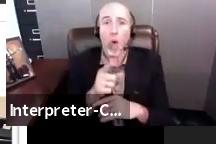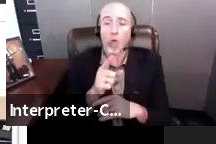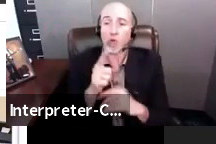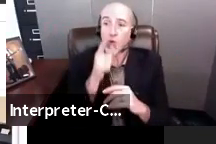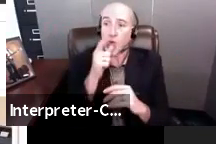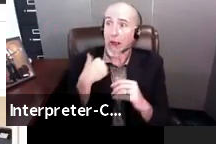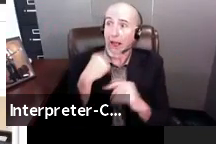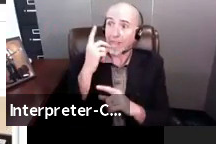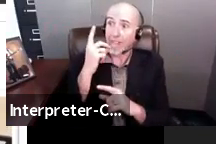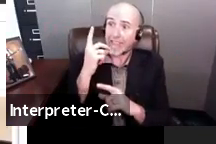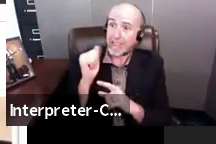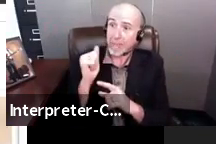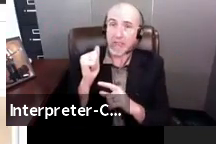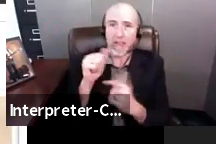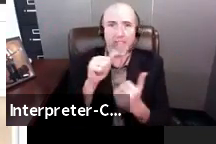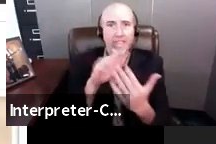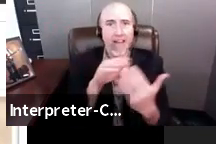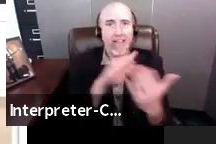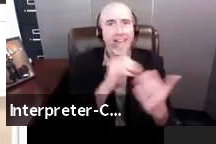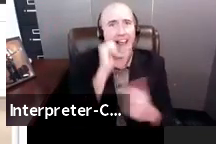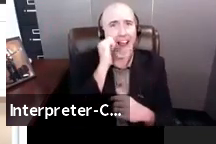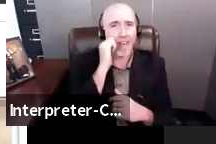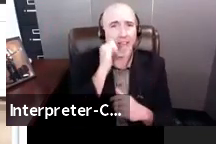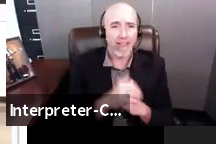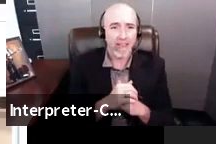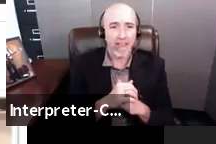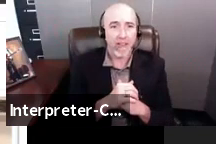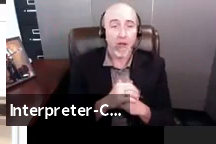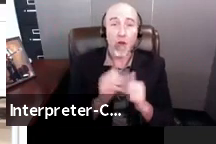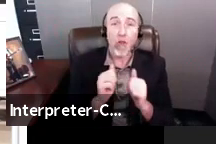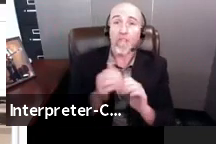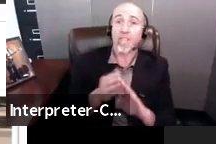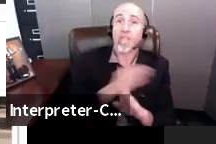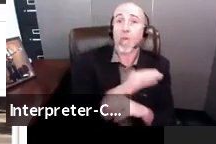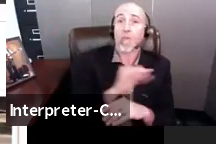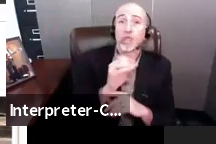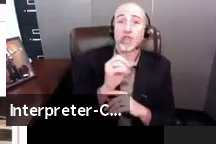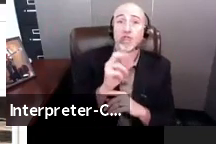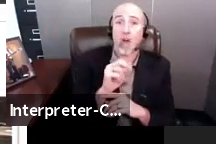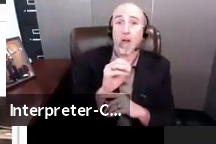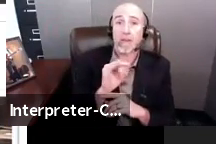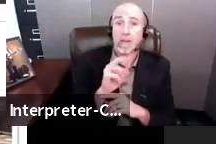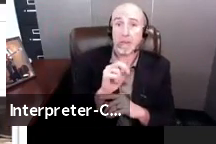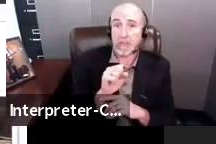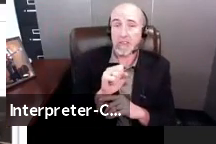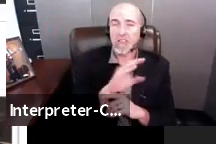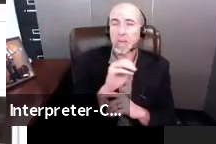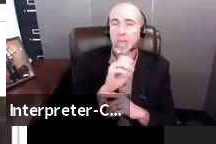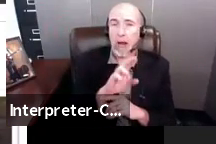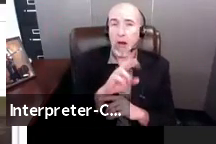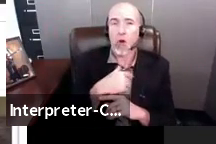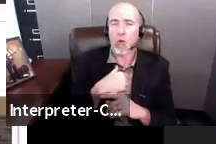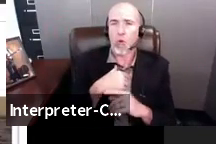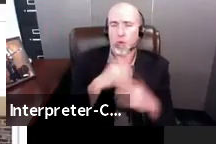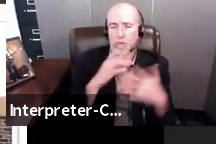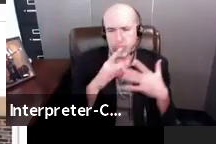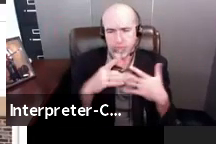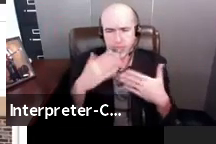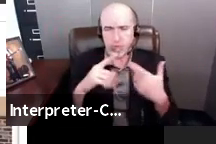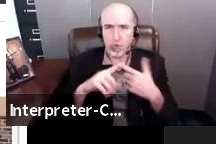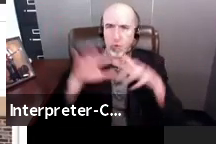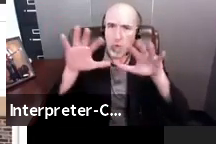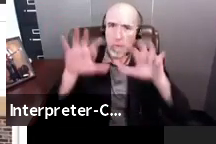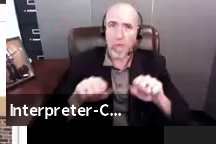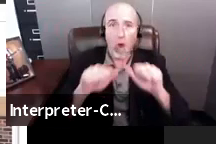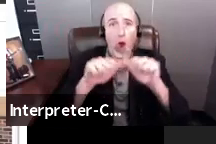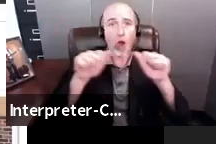day. With former Mayor John Simmons' support, we led the charge to begin removal of architecture barriers, as